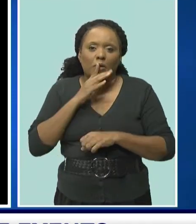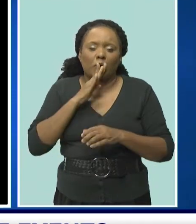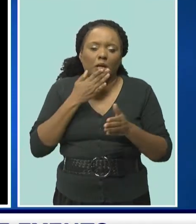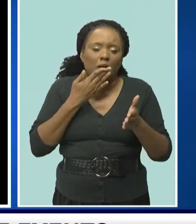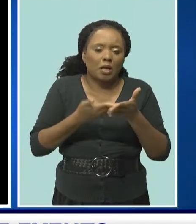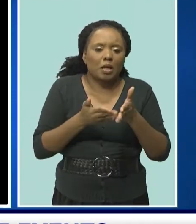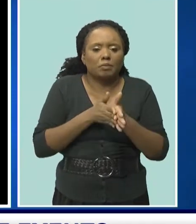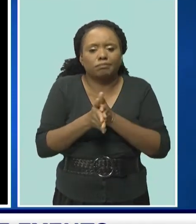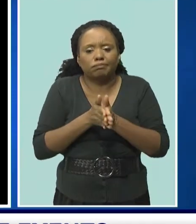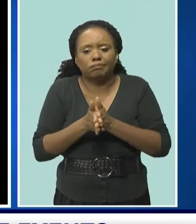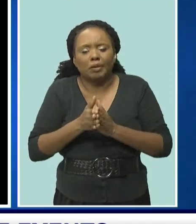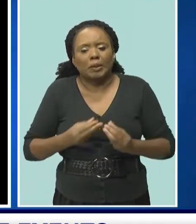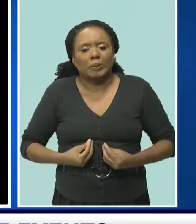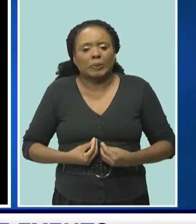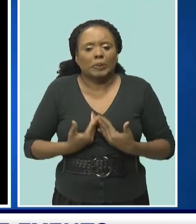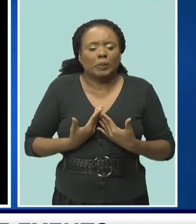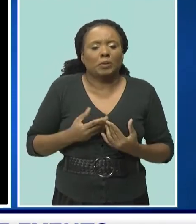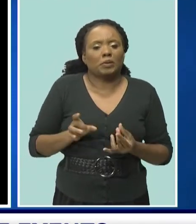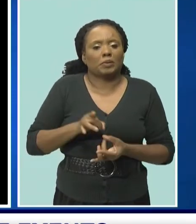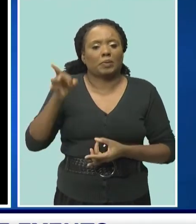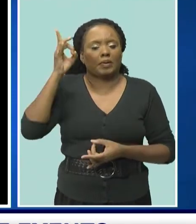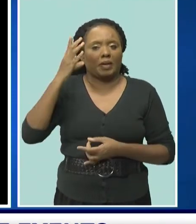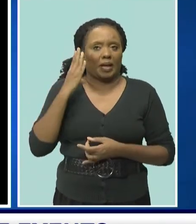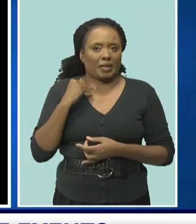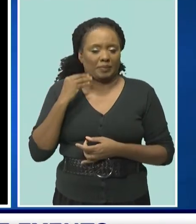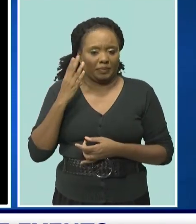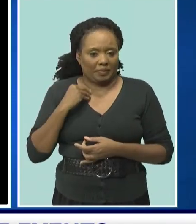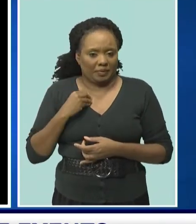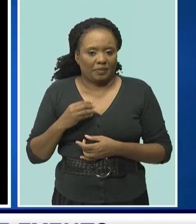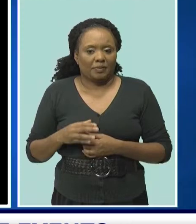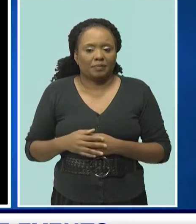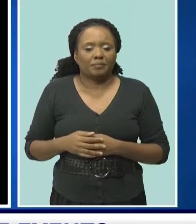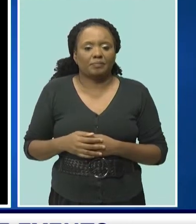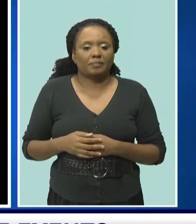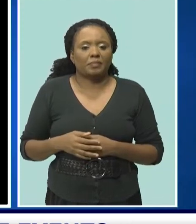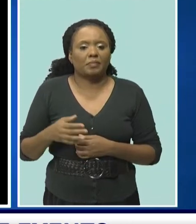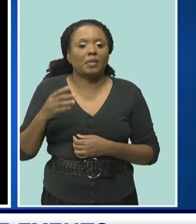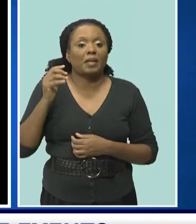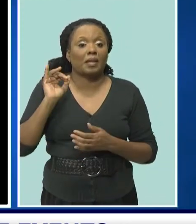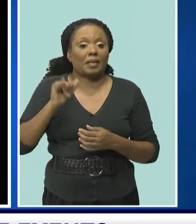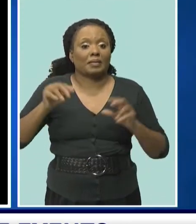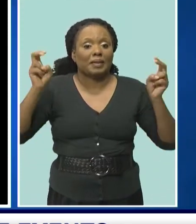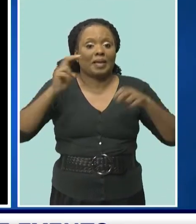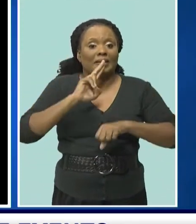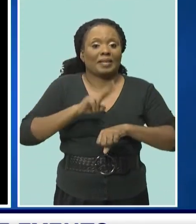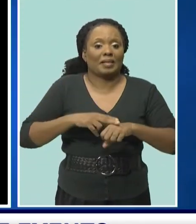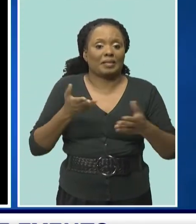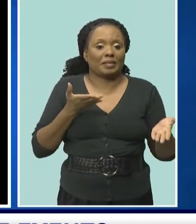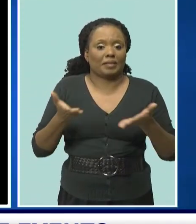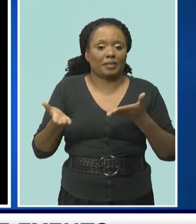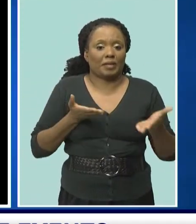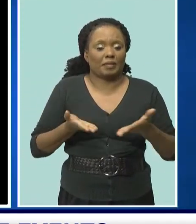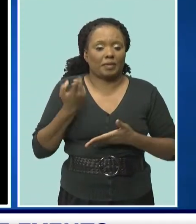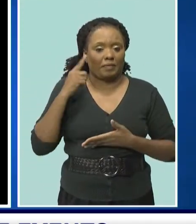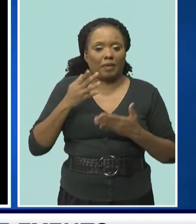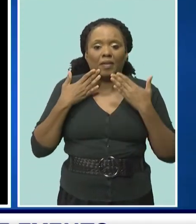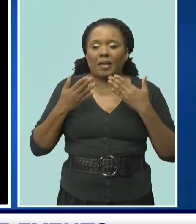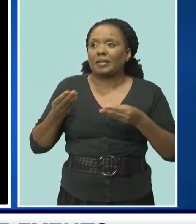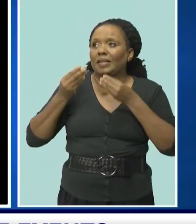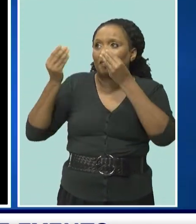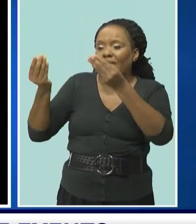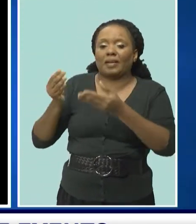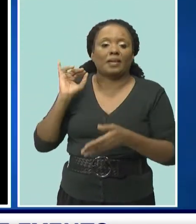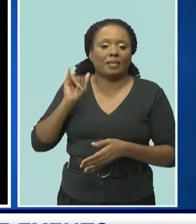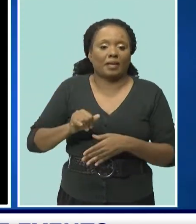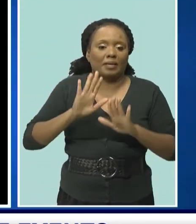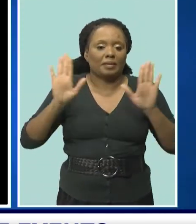deeply moving, and very spiritual experience at the National Service of Thanksgiving. Garfield Sobers Gymnasium on Sunday,